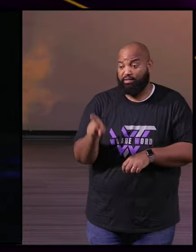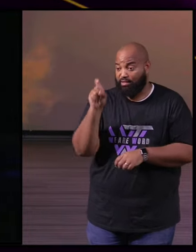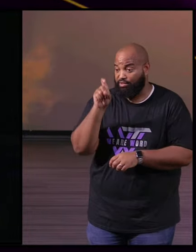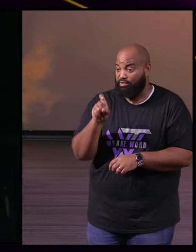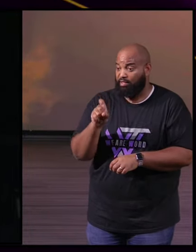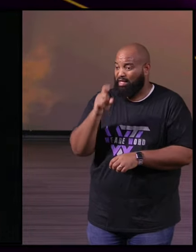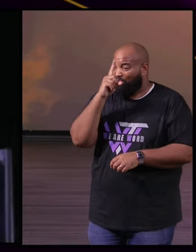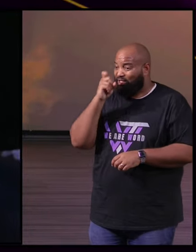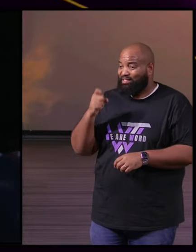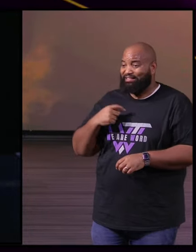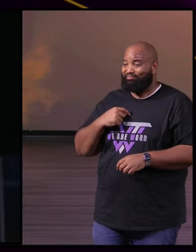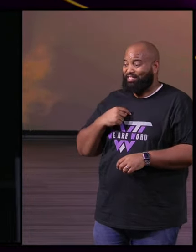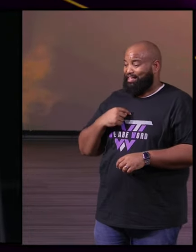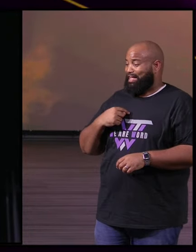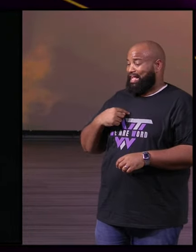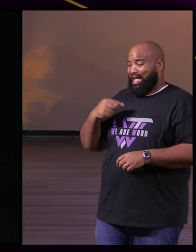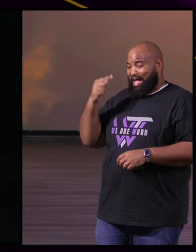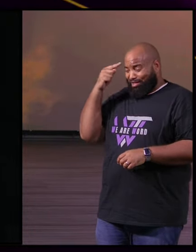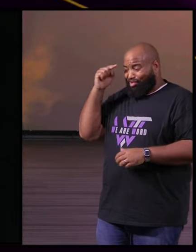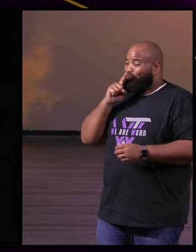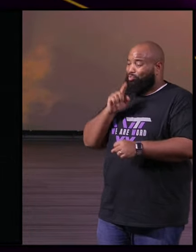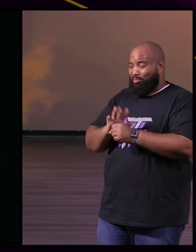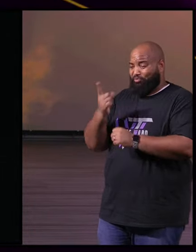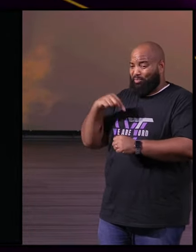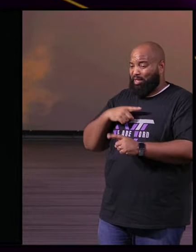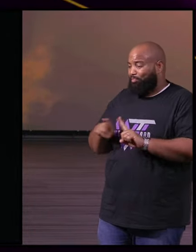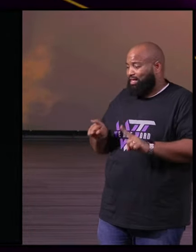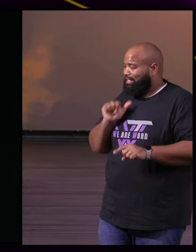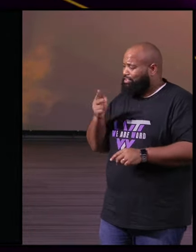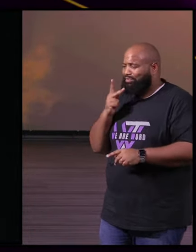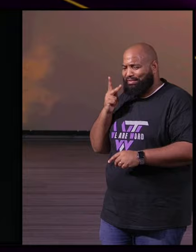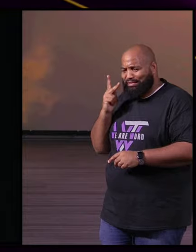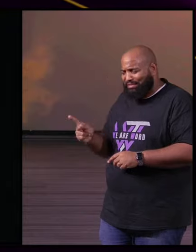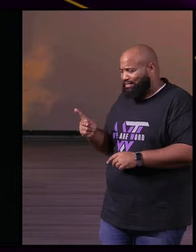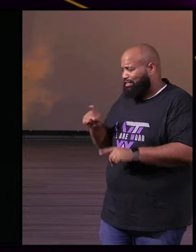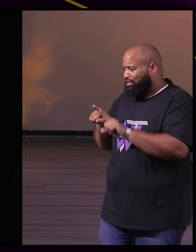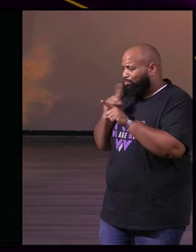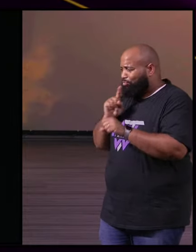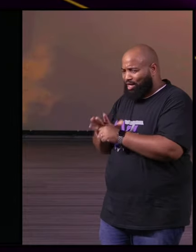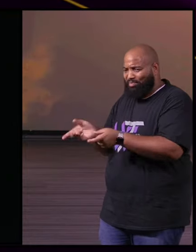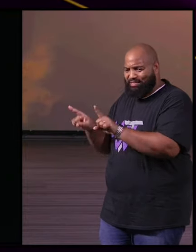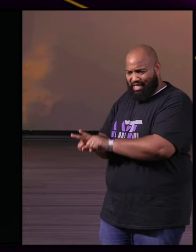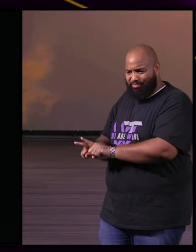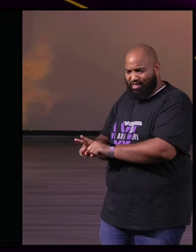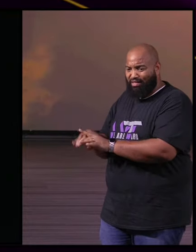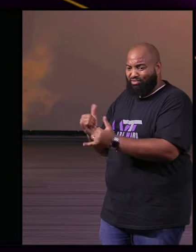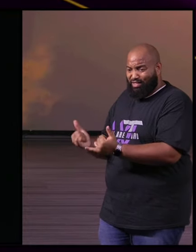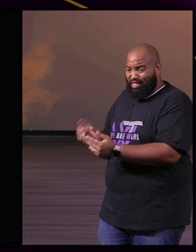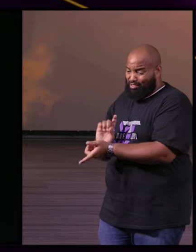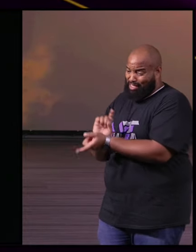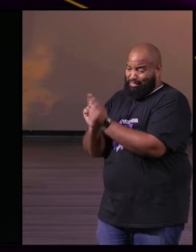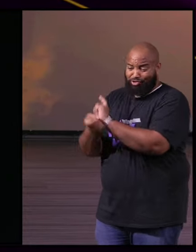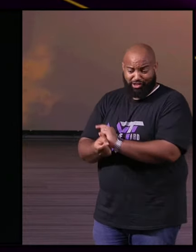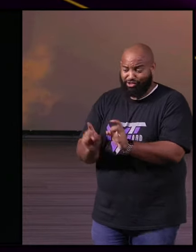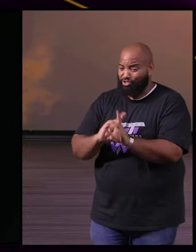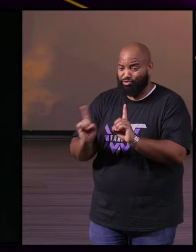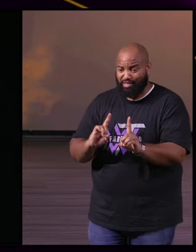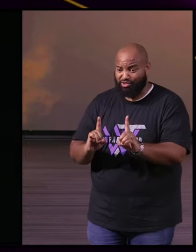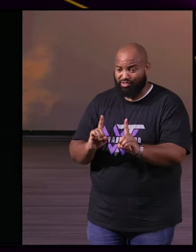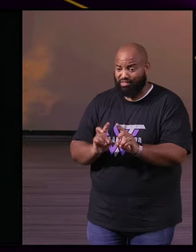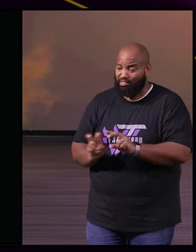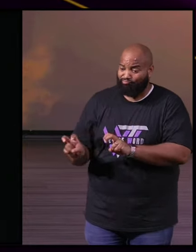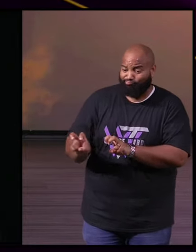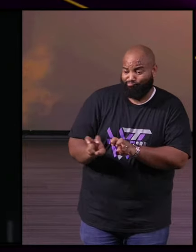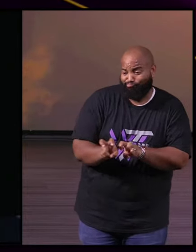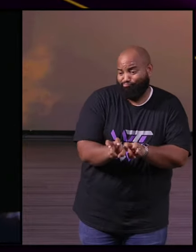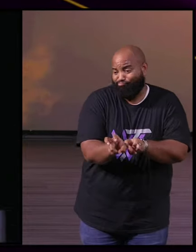And today, I want to just lift up this failure of Abram. That we can see that when